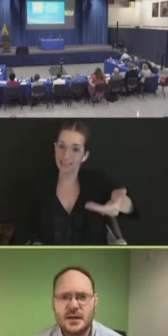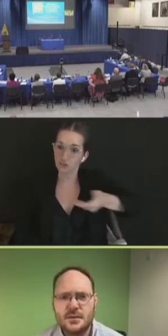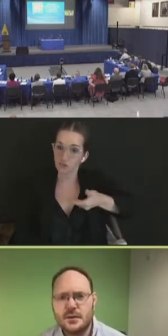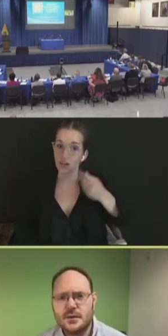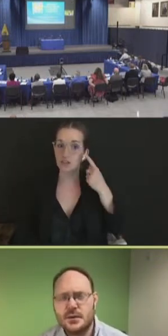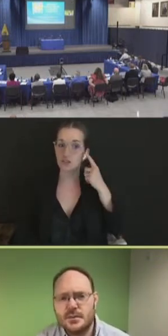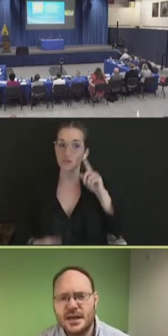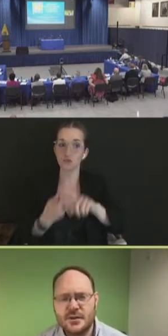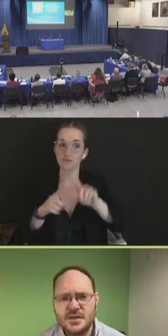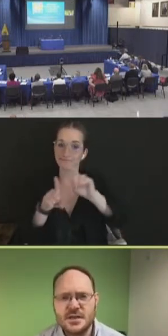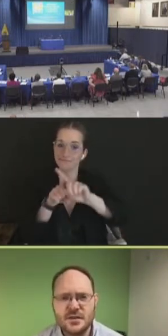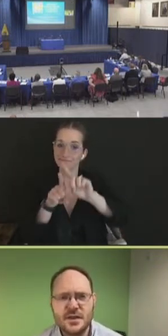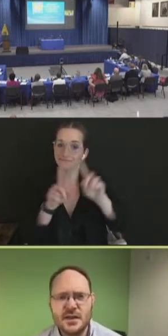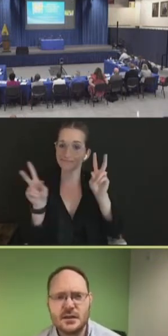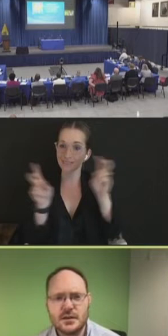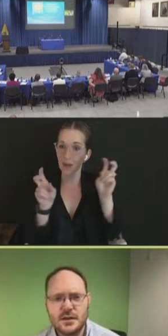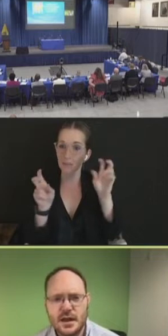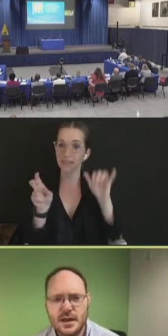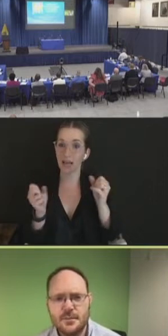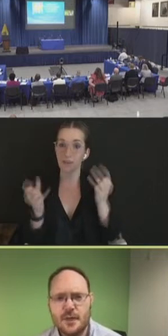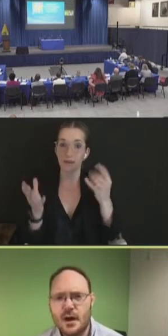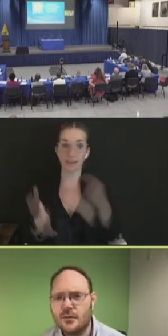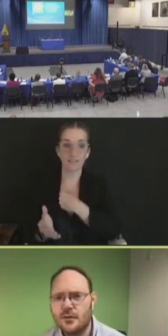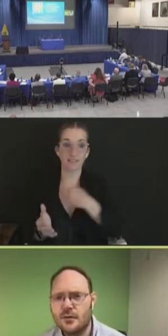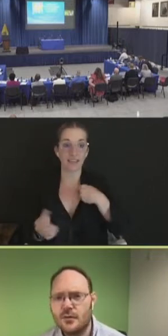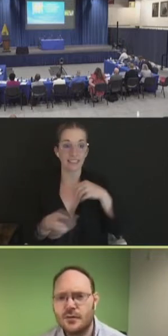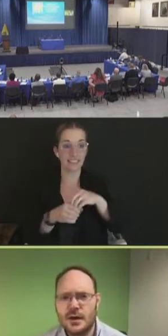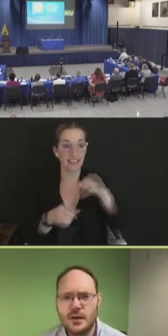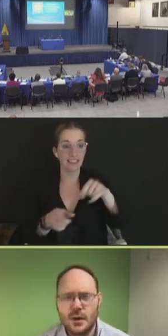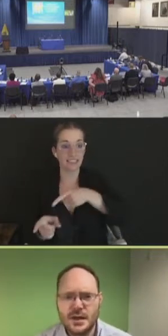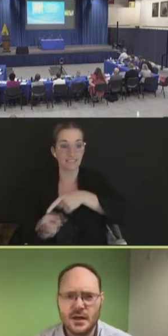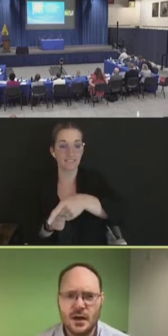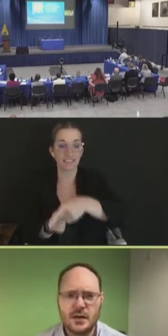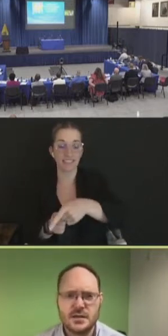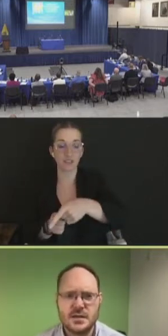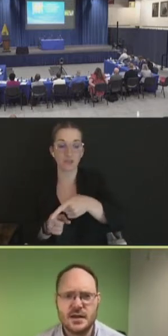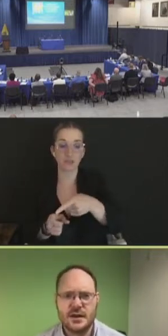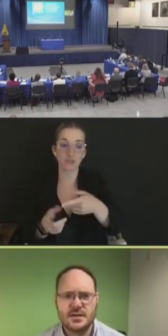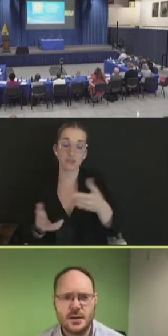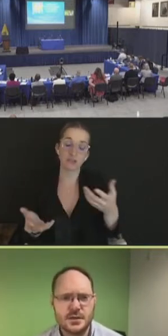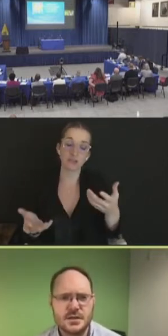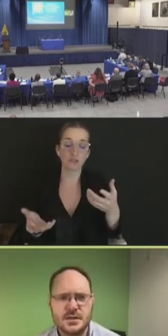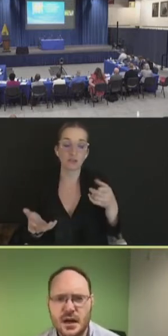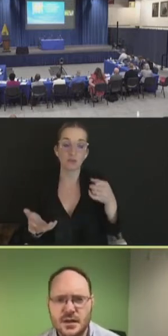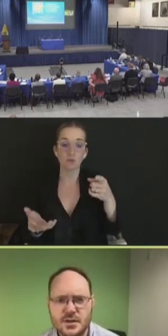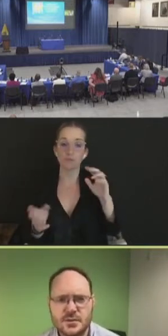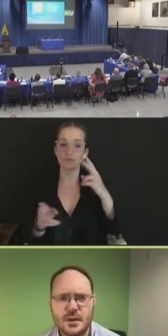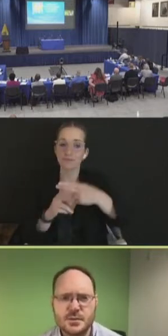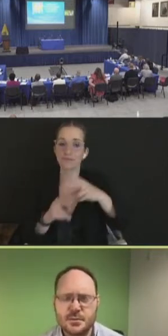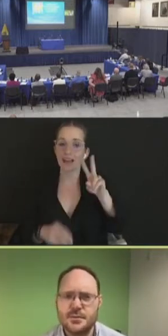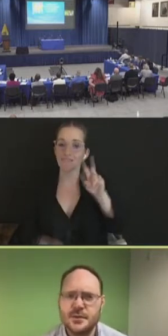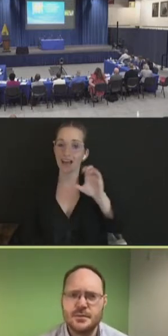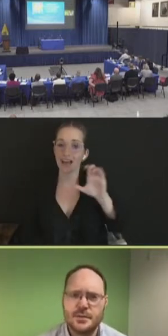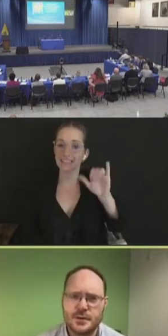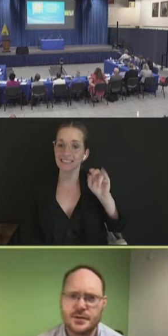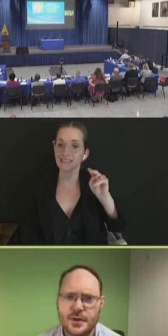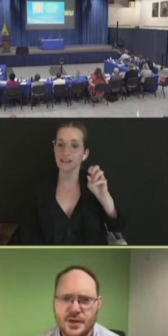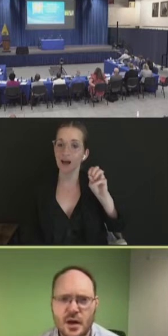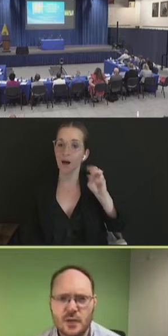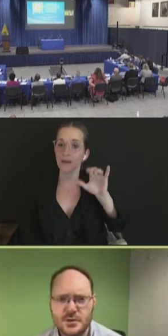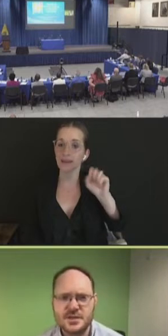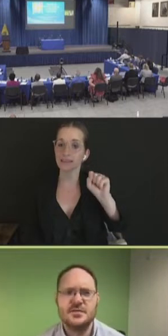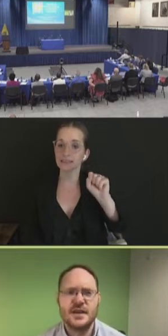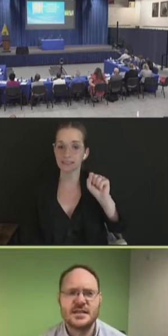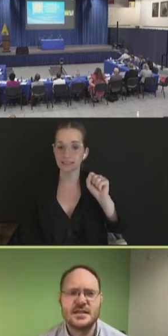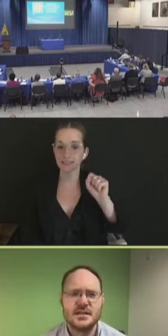that many of us in the field of what he calls vaccinomics, and sometimes we prefer to